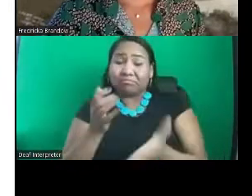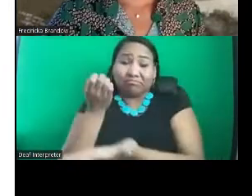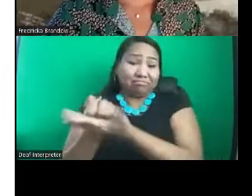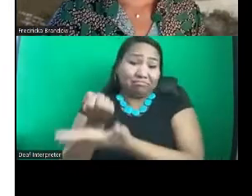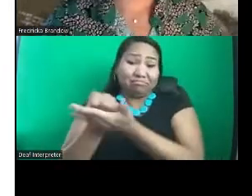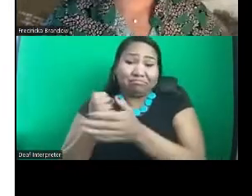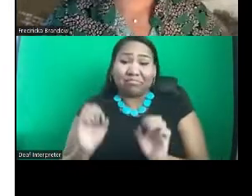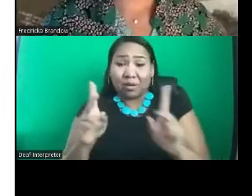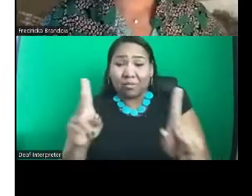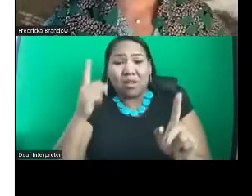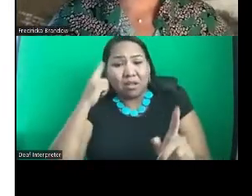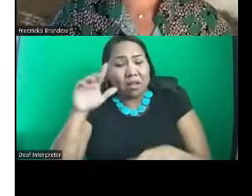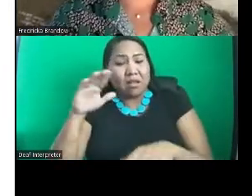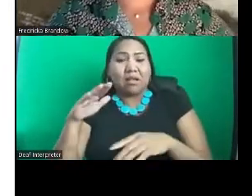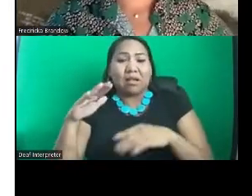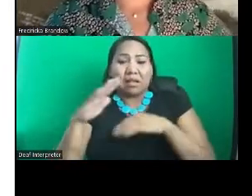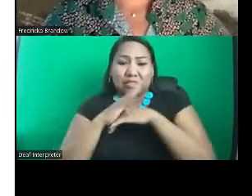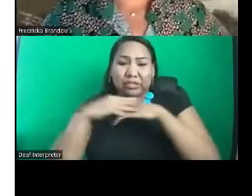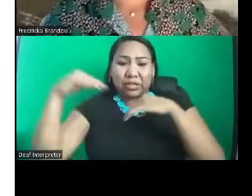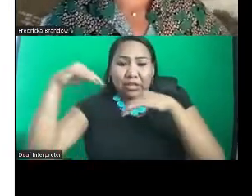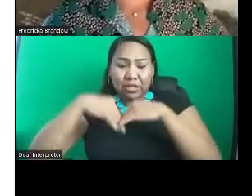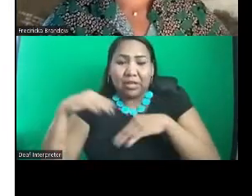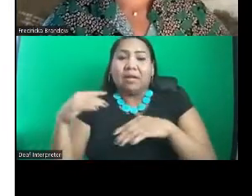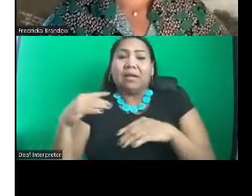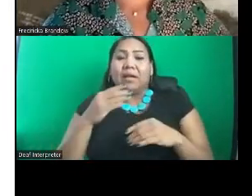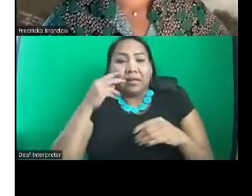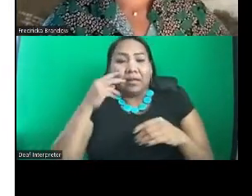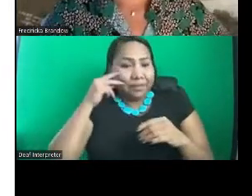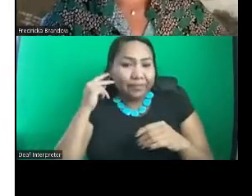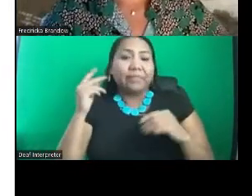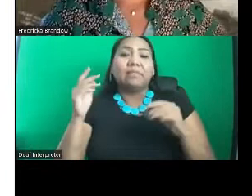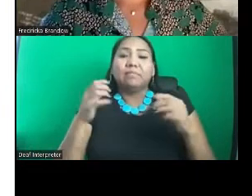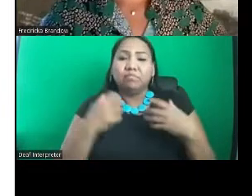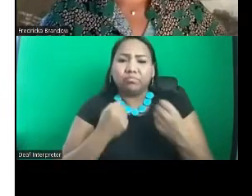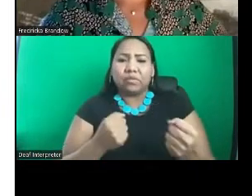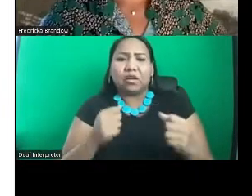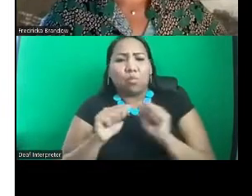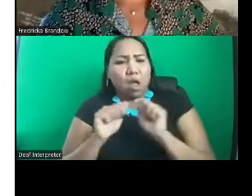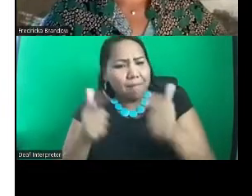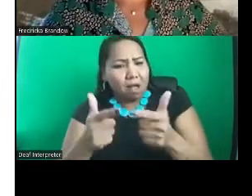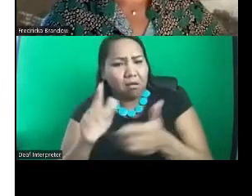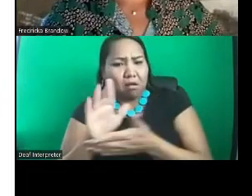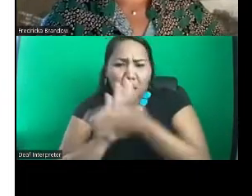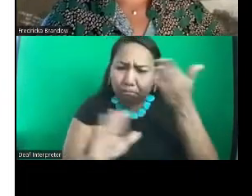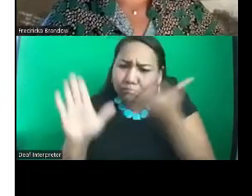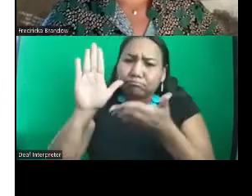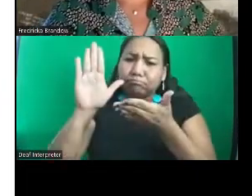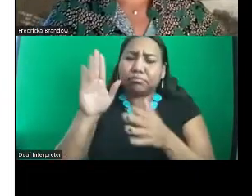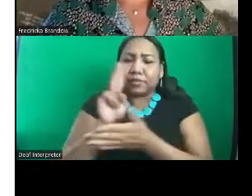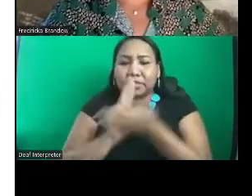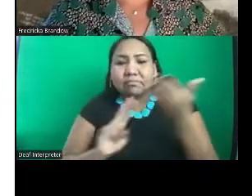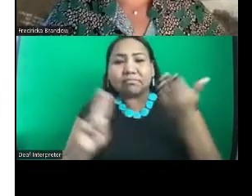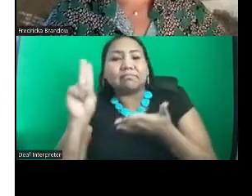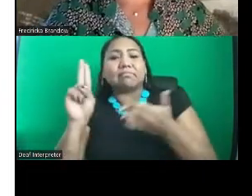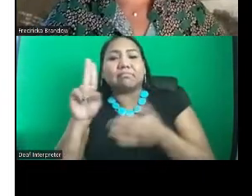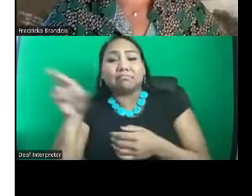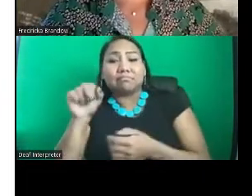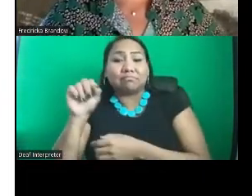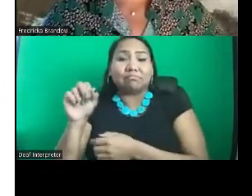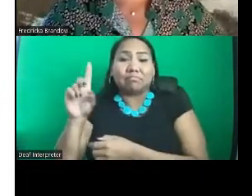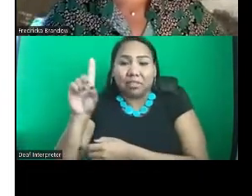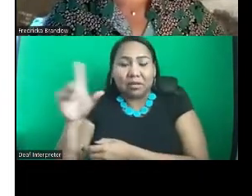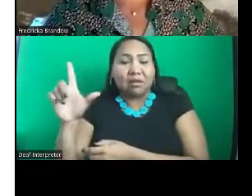Native Americans and Strengthening Tribal Colleges and Universities, the U.S. Department of Labor's Office of